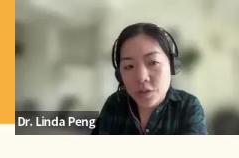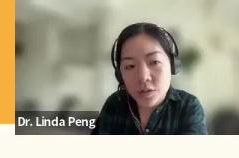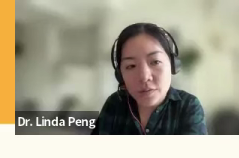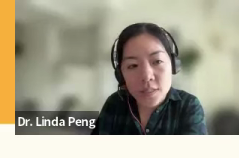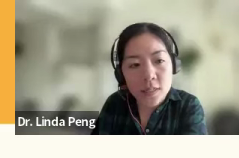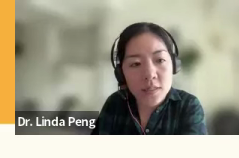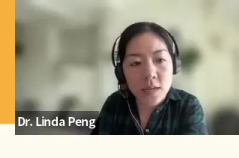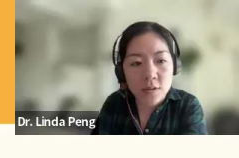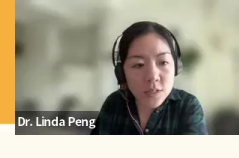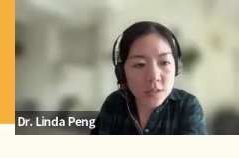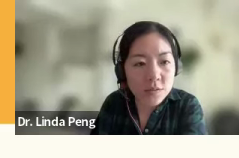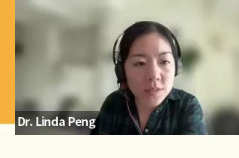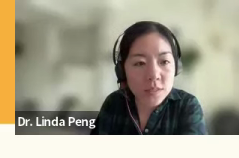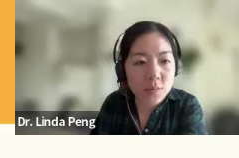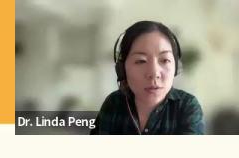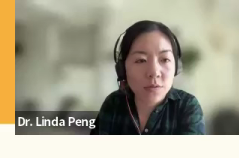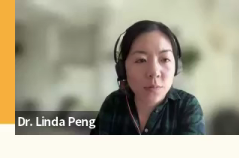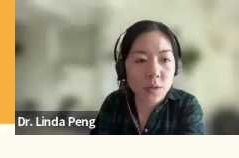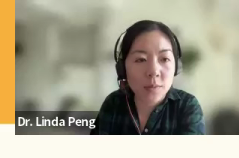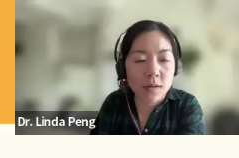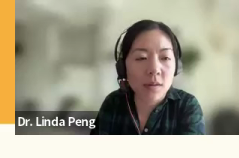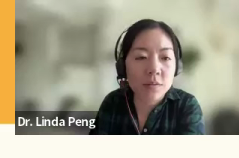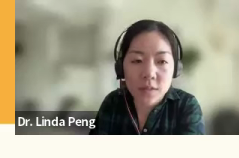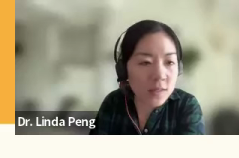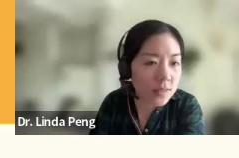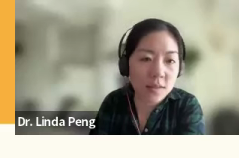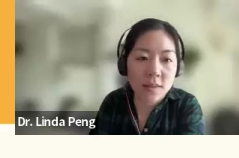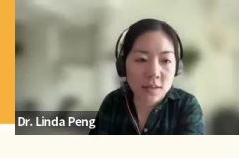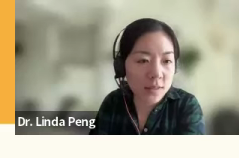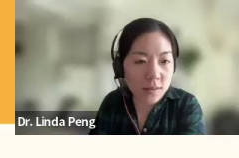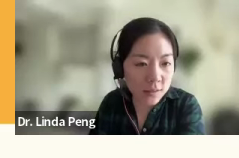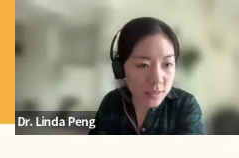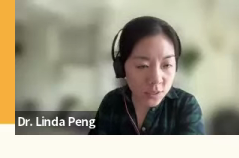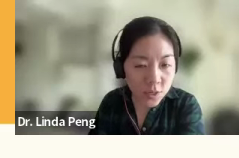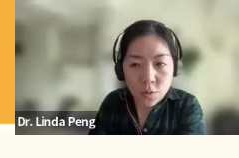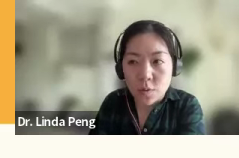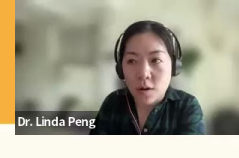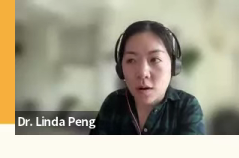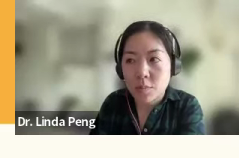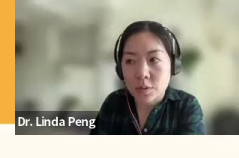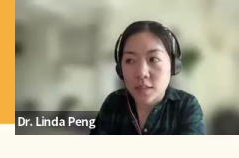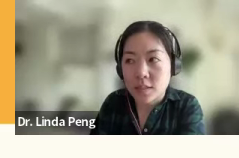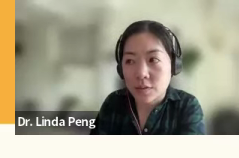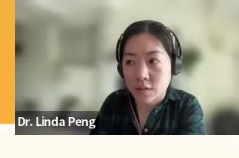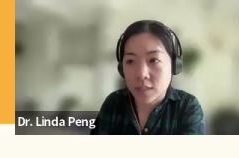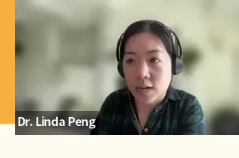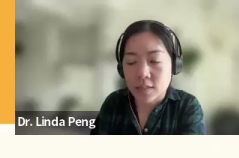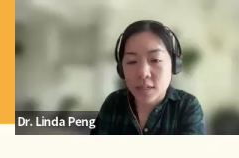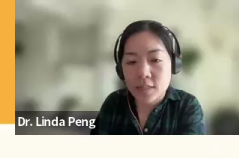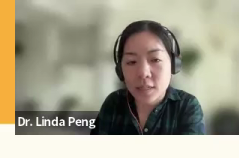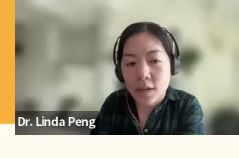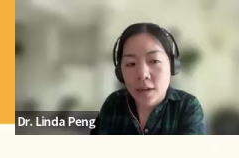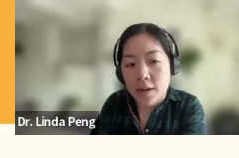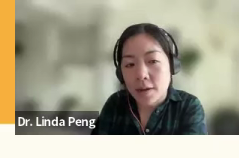harm reduction services, housing services, supportive employment, a lot of these things on the list were all pretty difficult